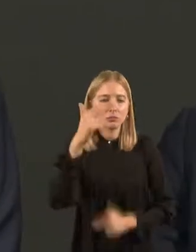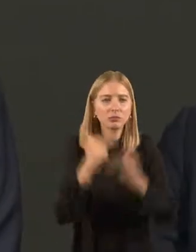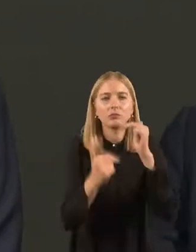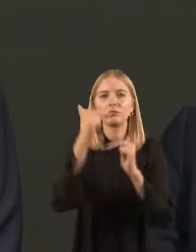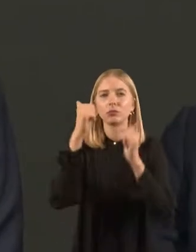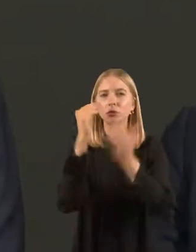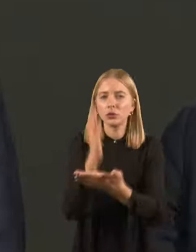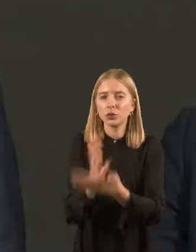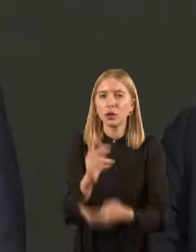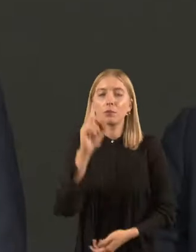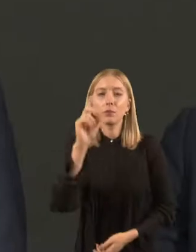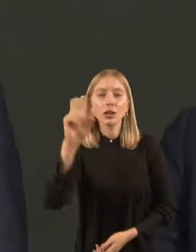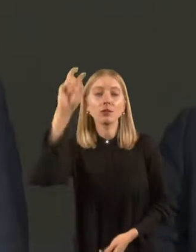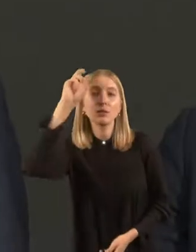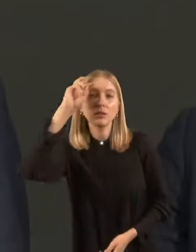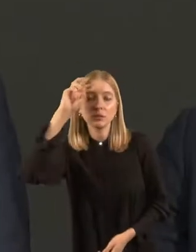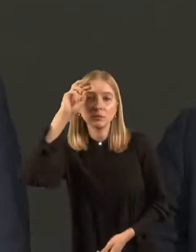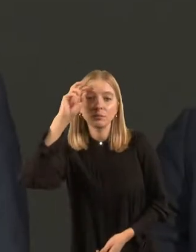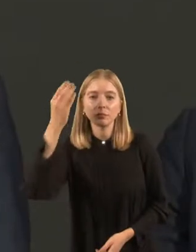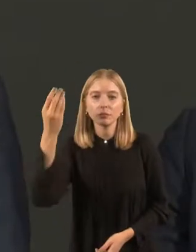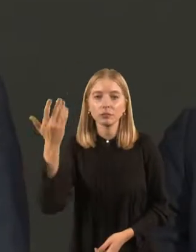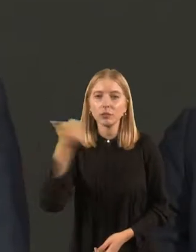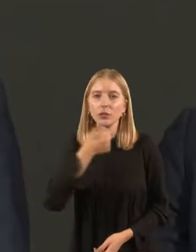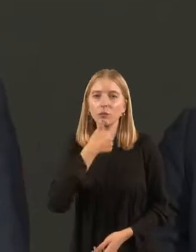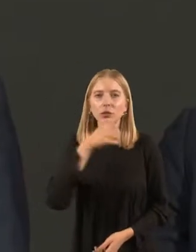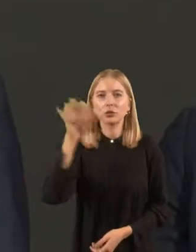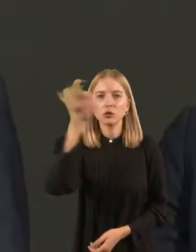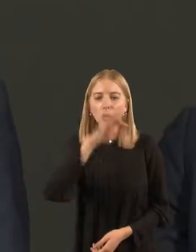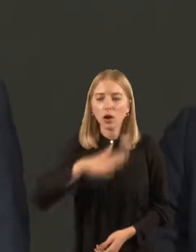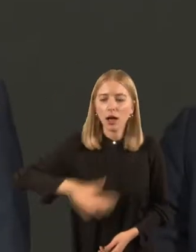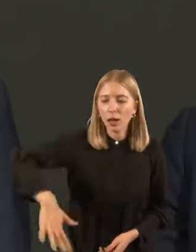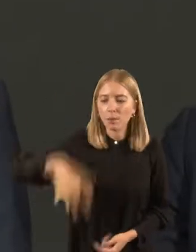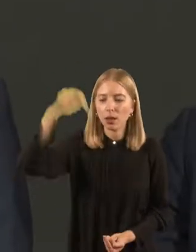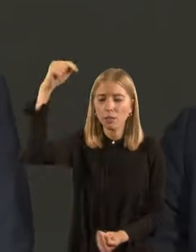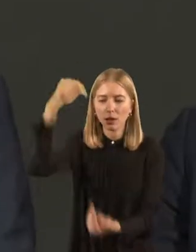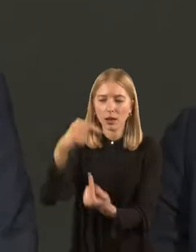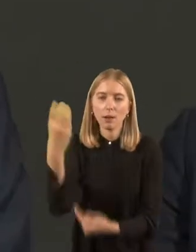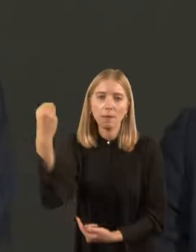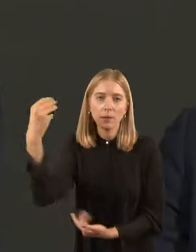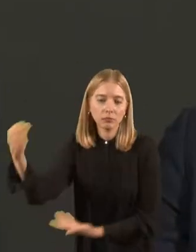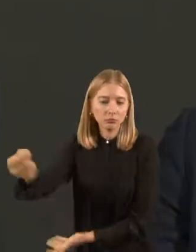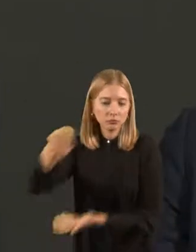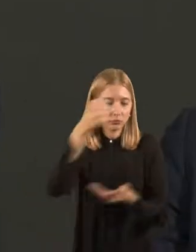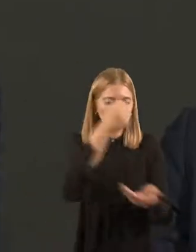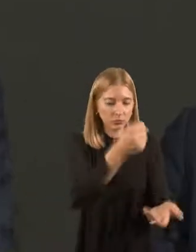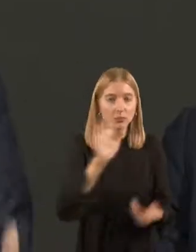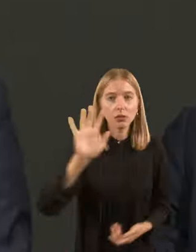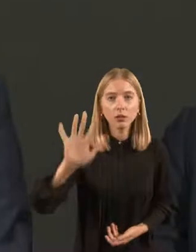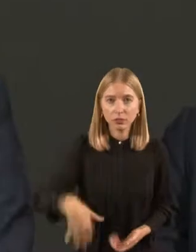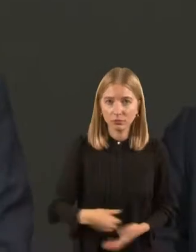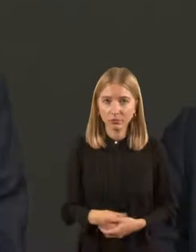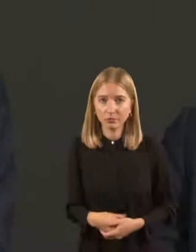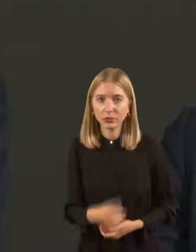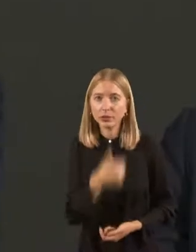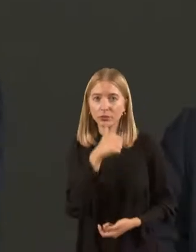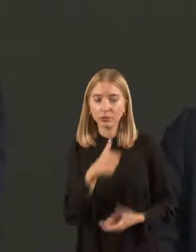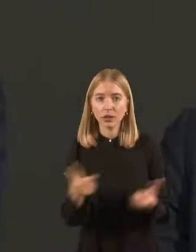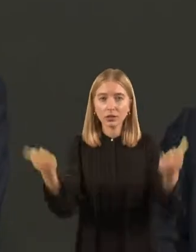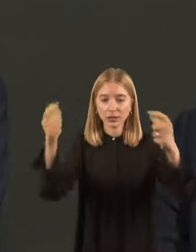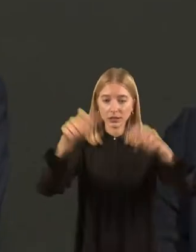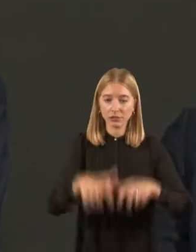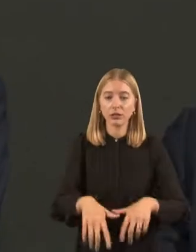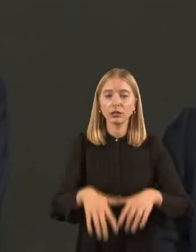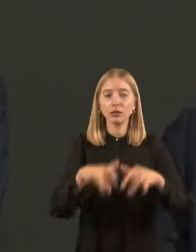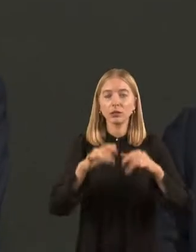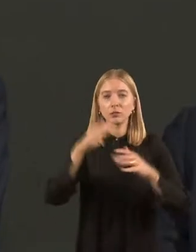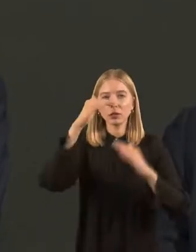And a lot of settlements and cities are expanding. And the question is why the government is not